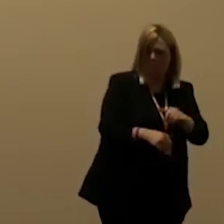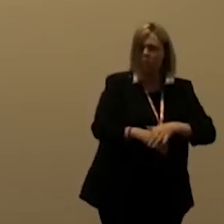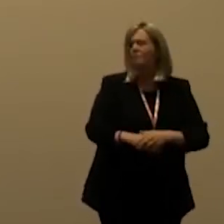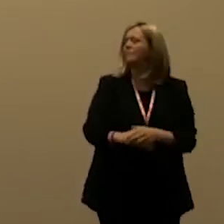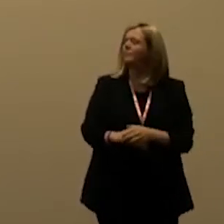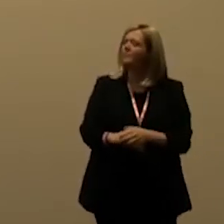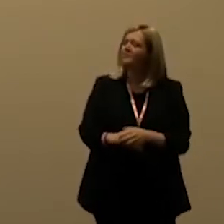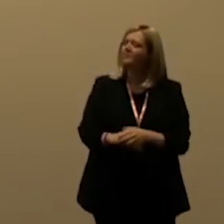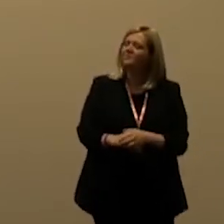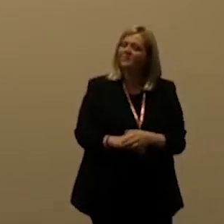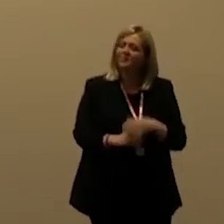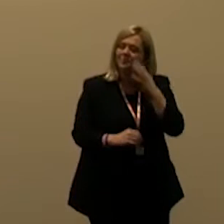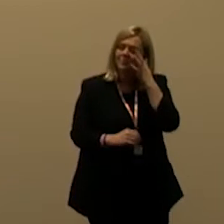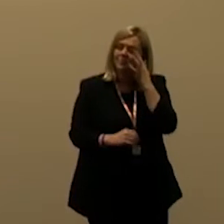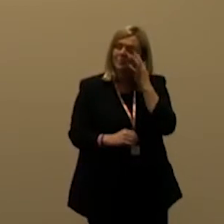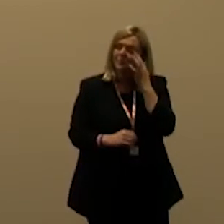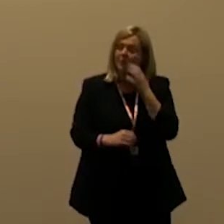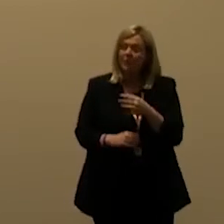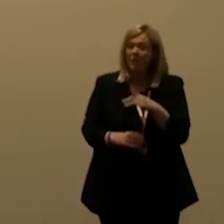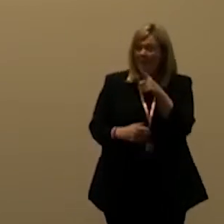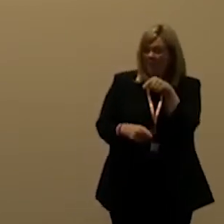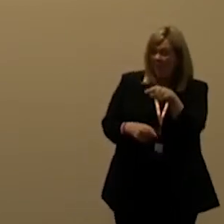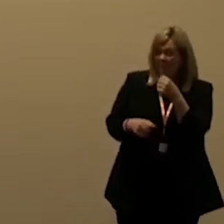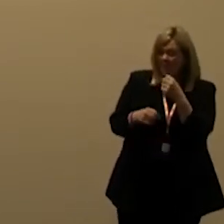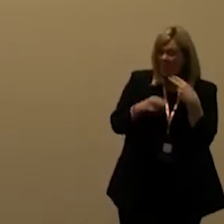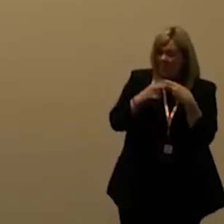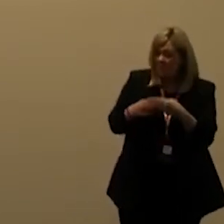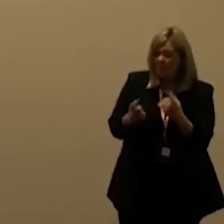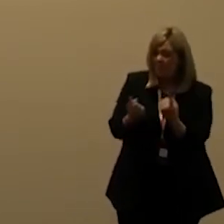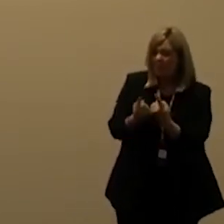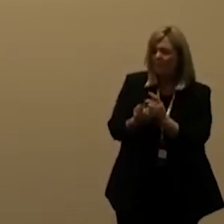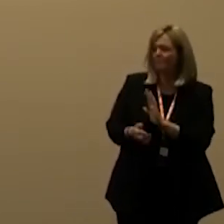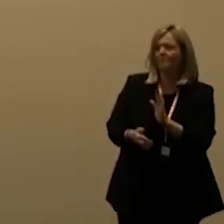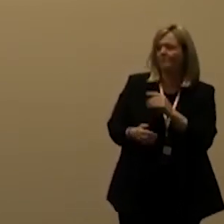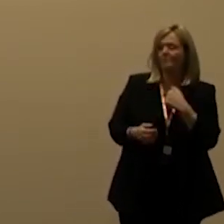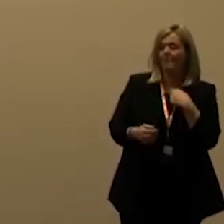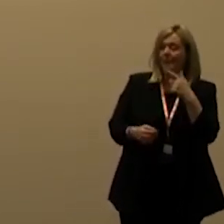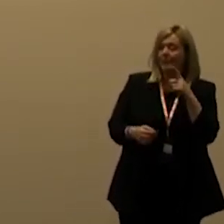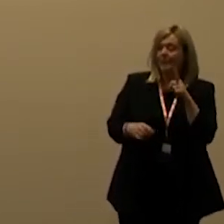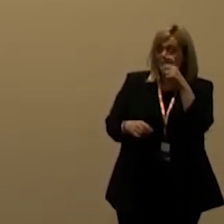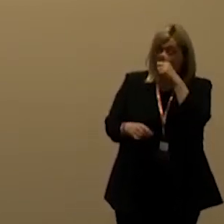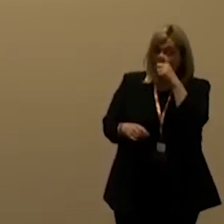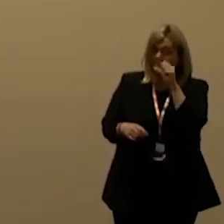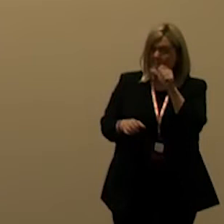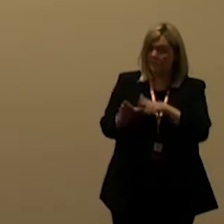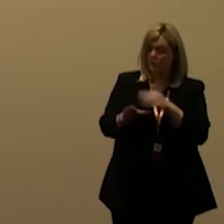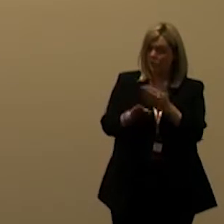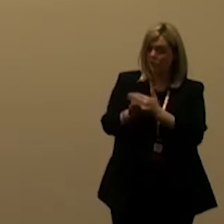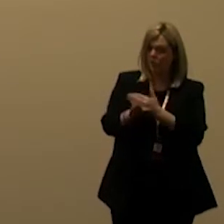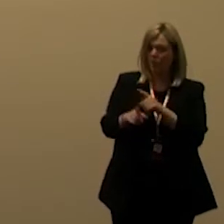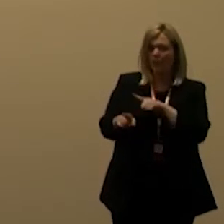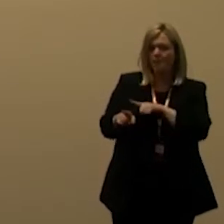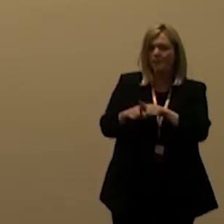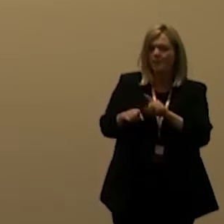Well, I don't want to say that that is just a generational thing because my sister is Gen Z, she's 6 years younger than me, and I still have to set